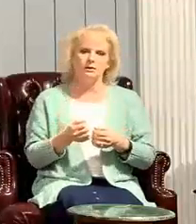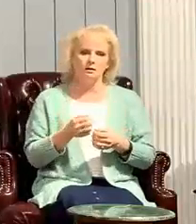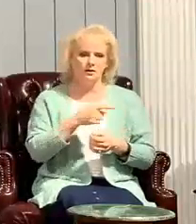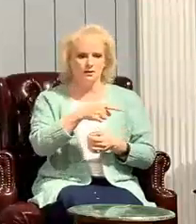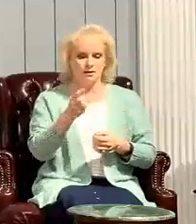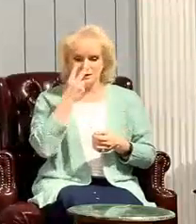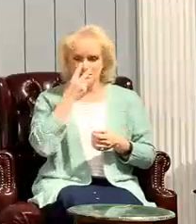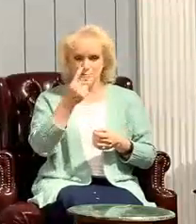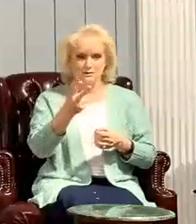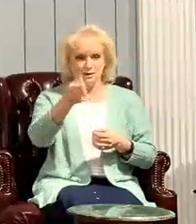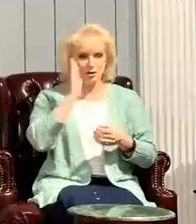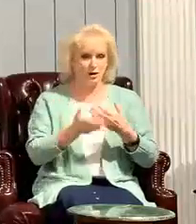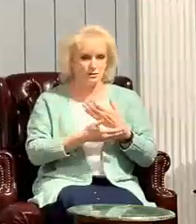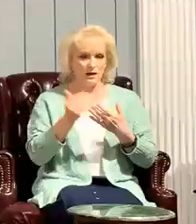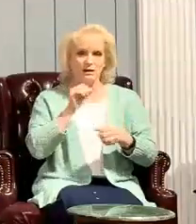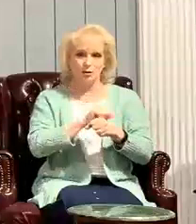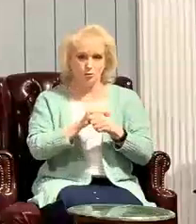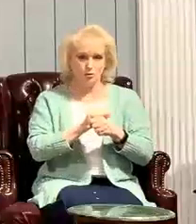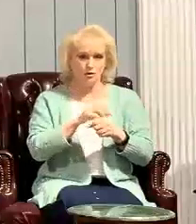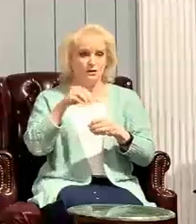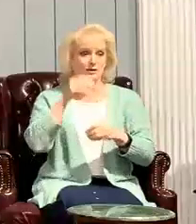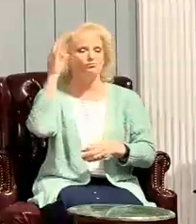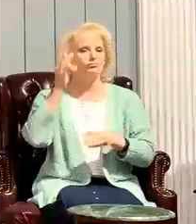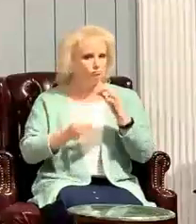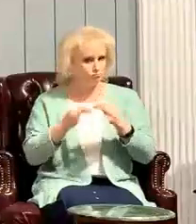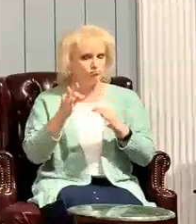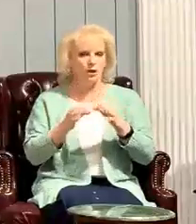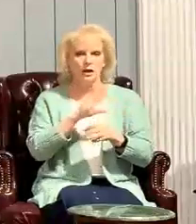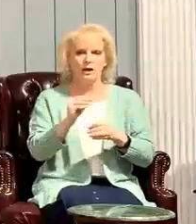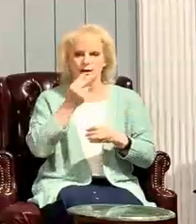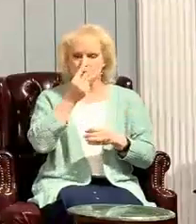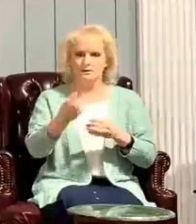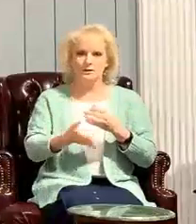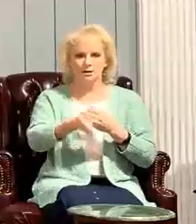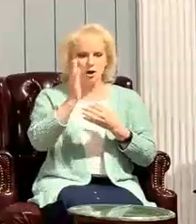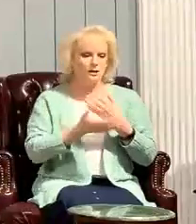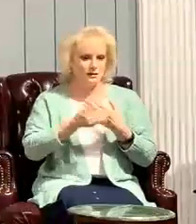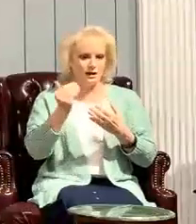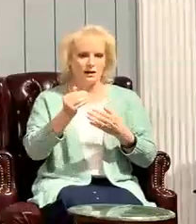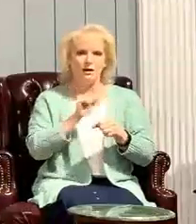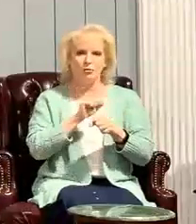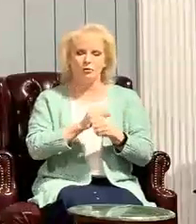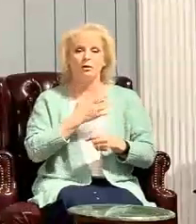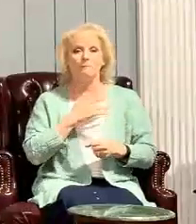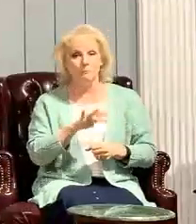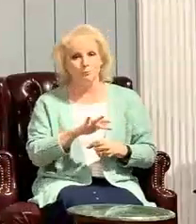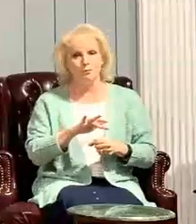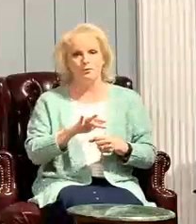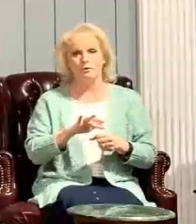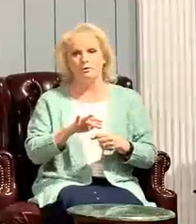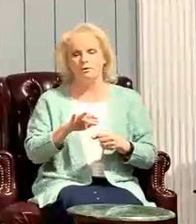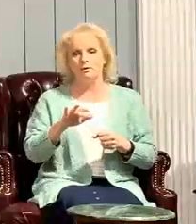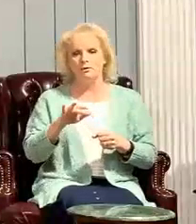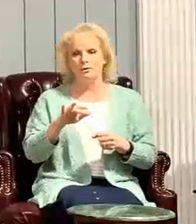seen God's hand at work in judgments. They had seen God's hand at work in mercy. They had seen God's hand at